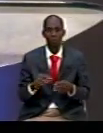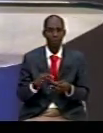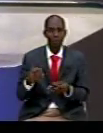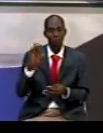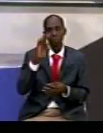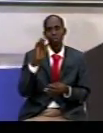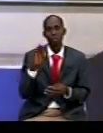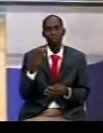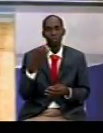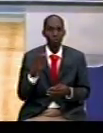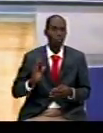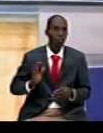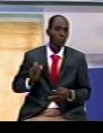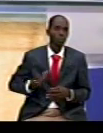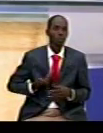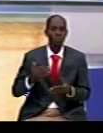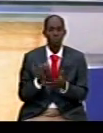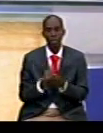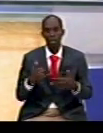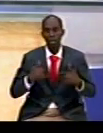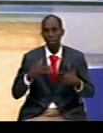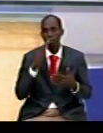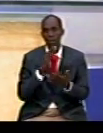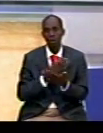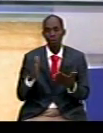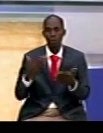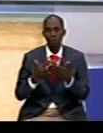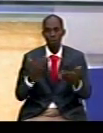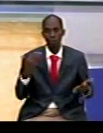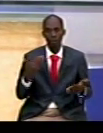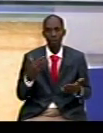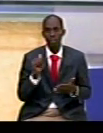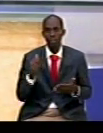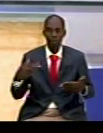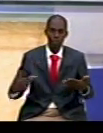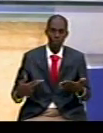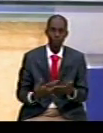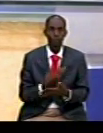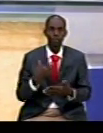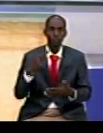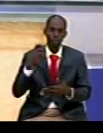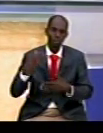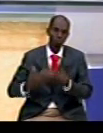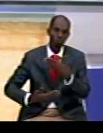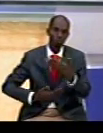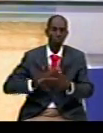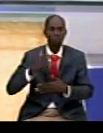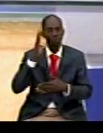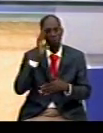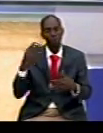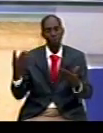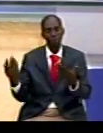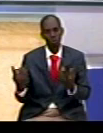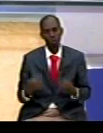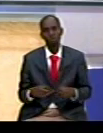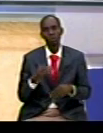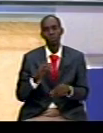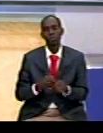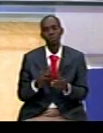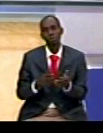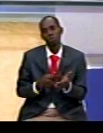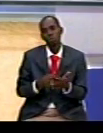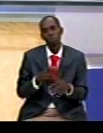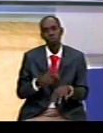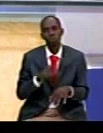soul that had been away before. A renewal, regeneration, welcome. Sometimes you are